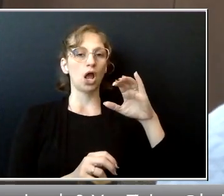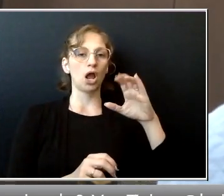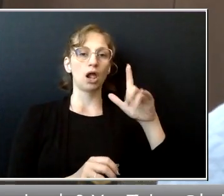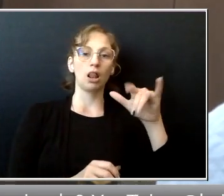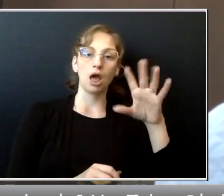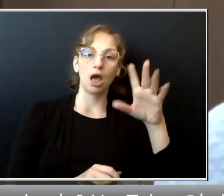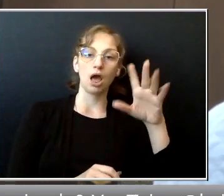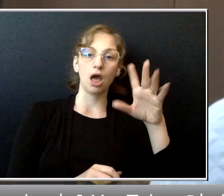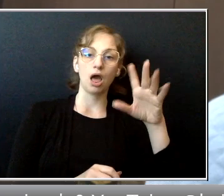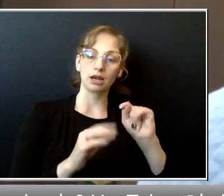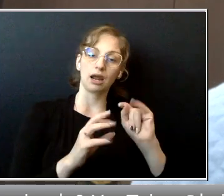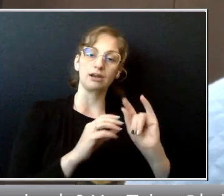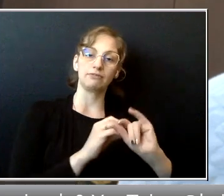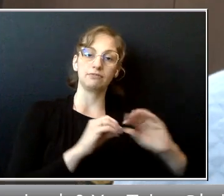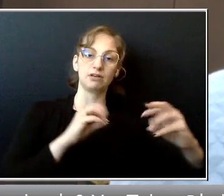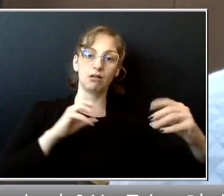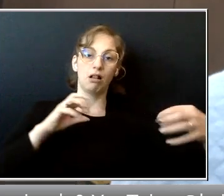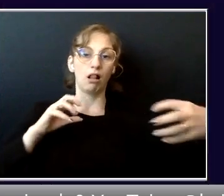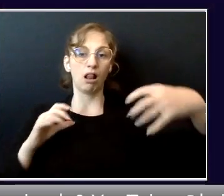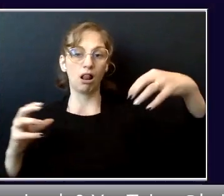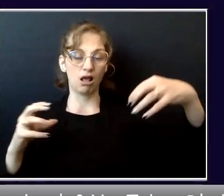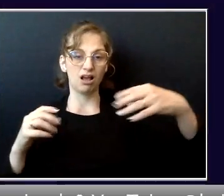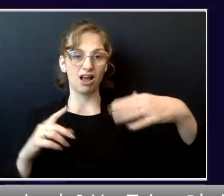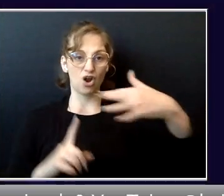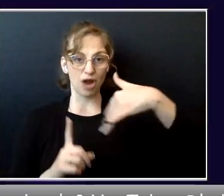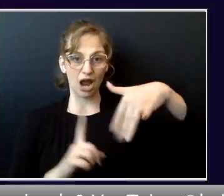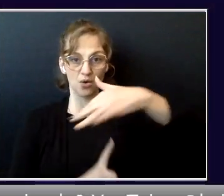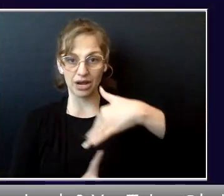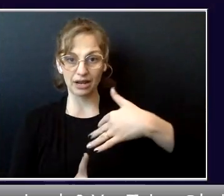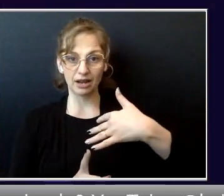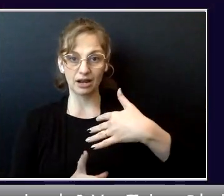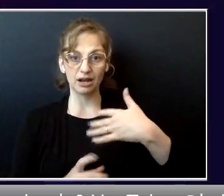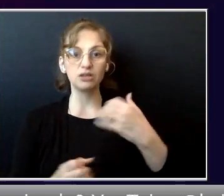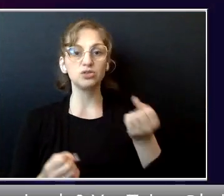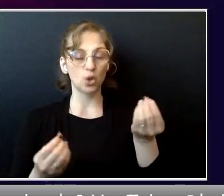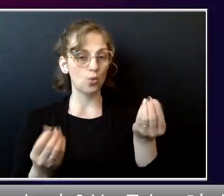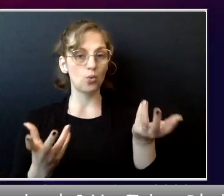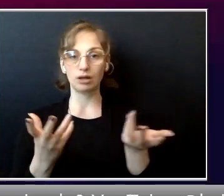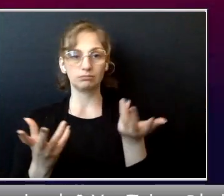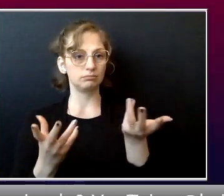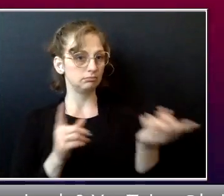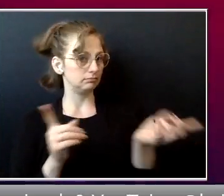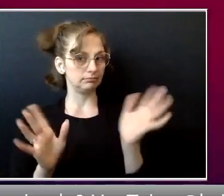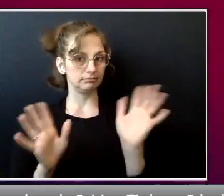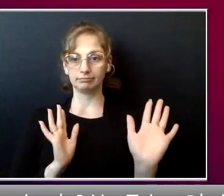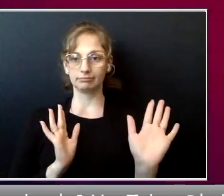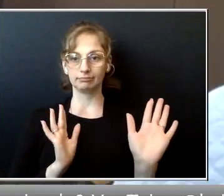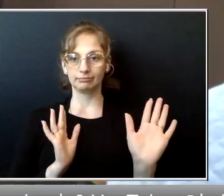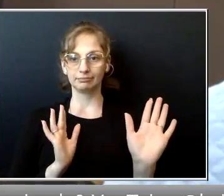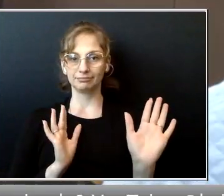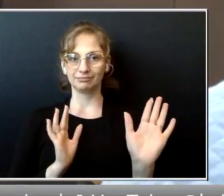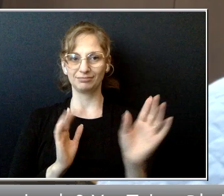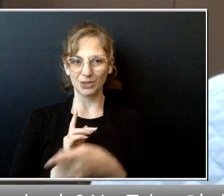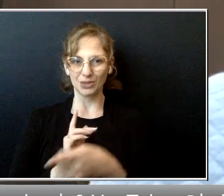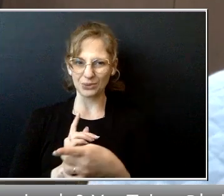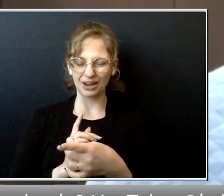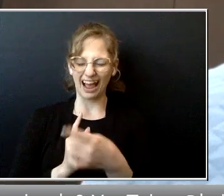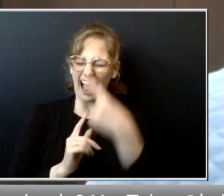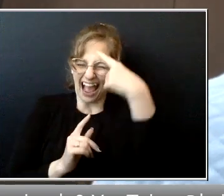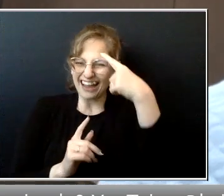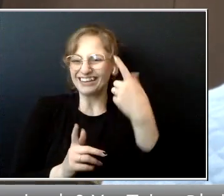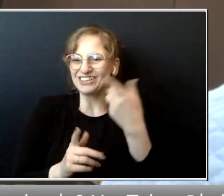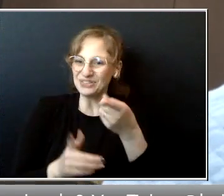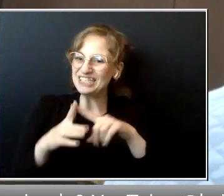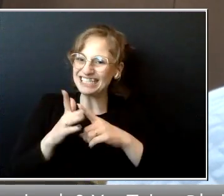sort of adjusting to it. So are you still on? Go ahead. I think you were about to answer my question. Are you still on blood